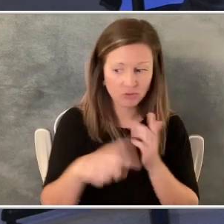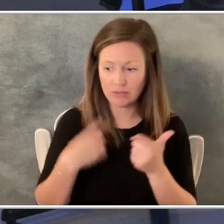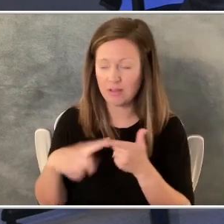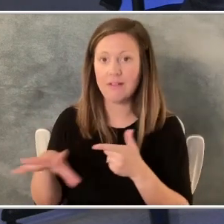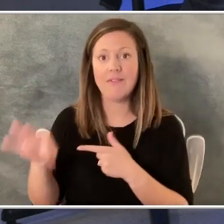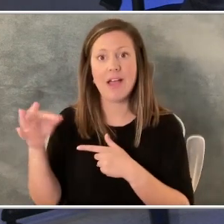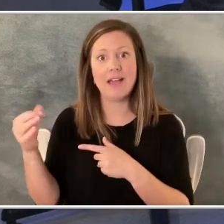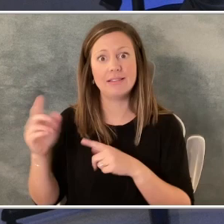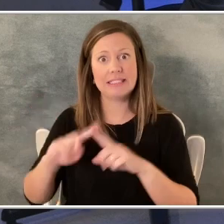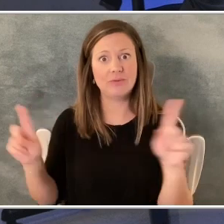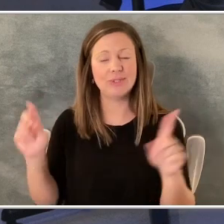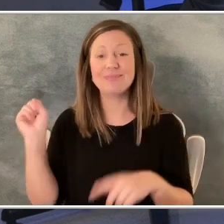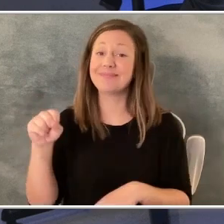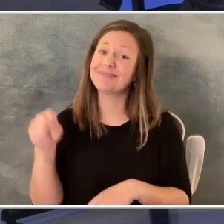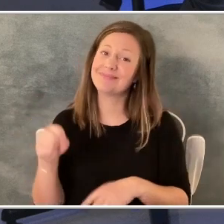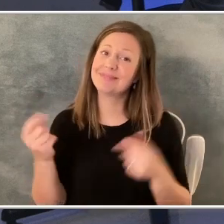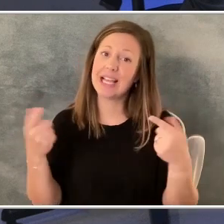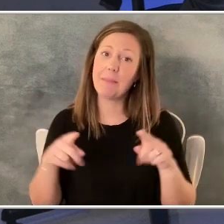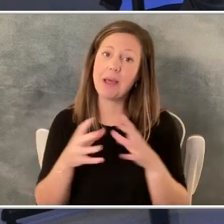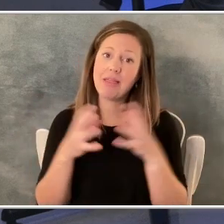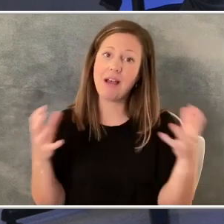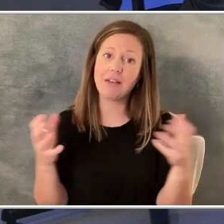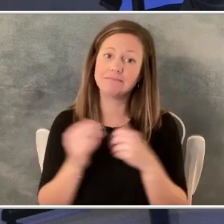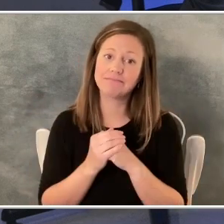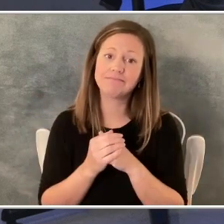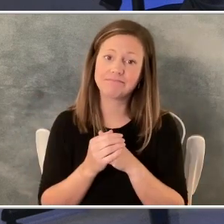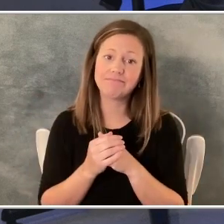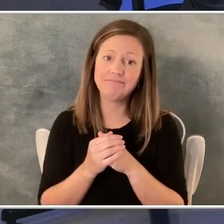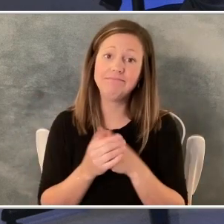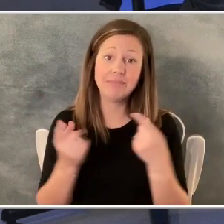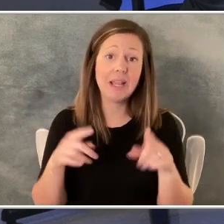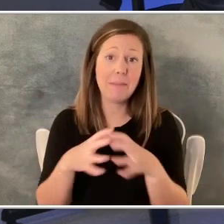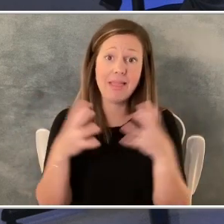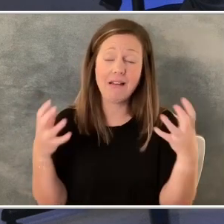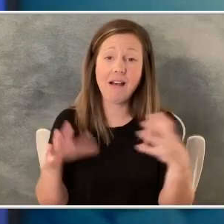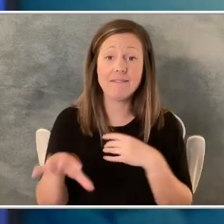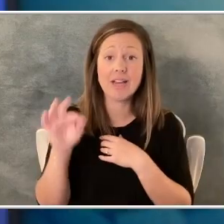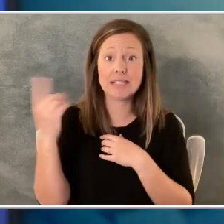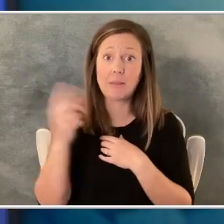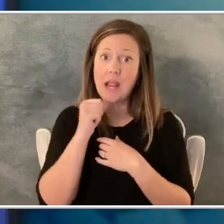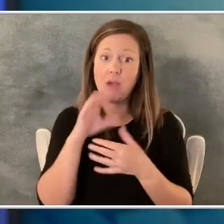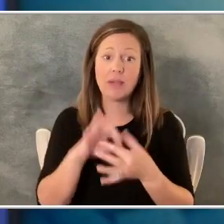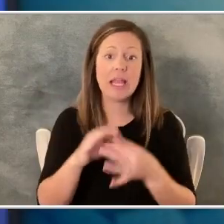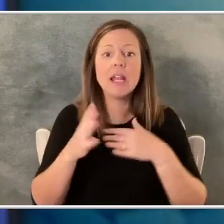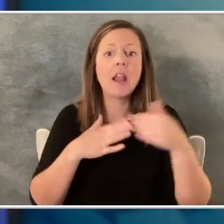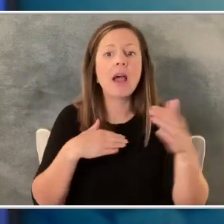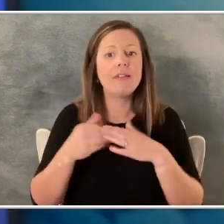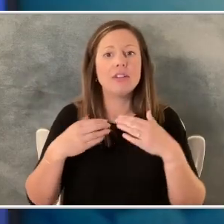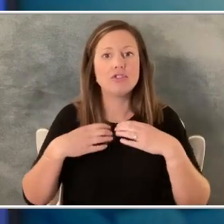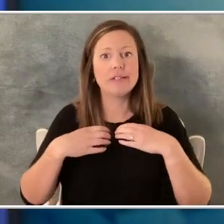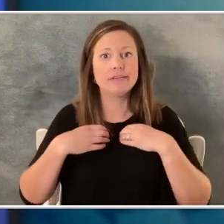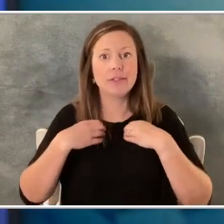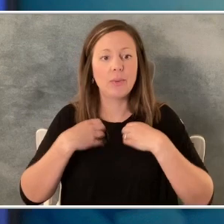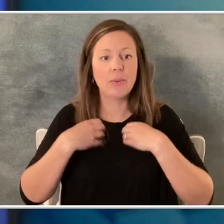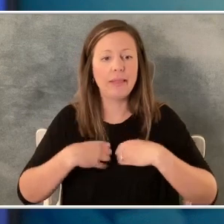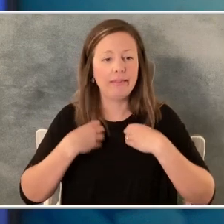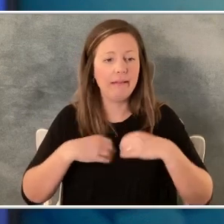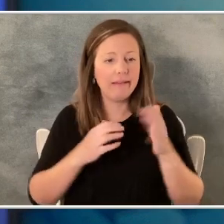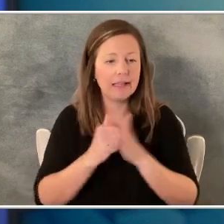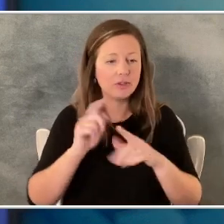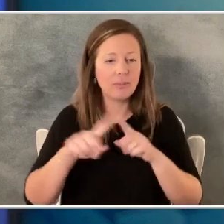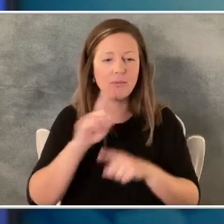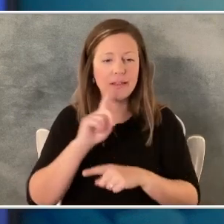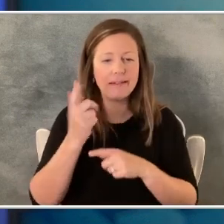very common. We're getting a lot of incidental findings from other things, not even just from lung cancer, but any kind of screening. So then you had this